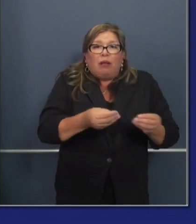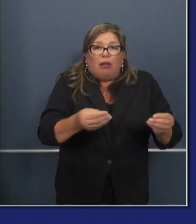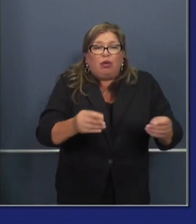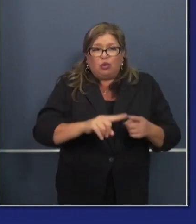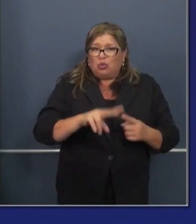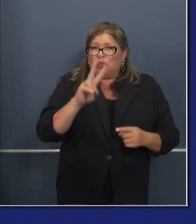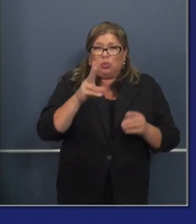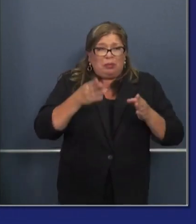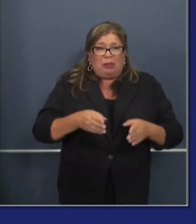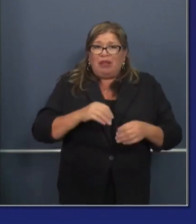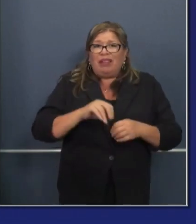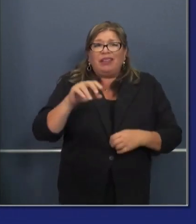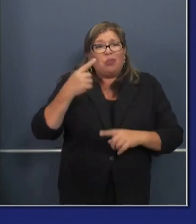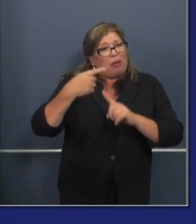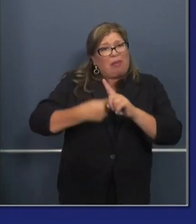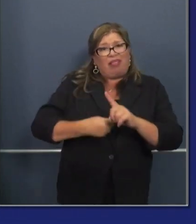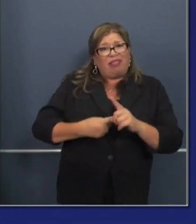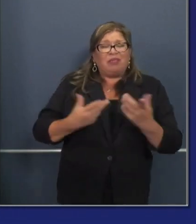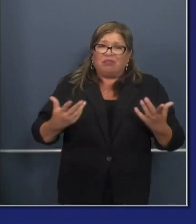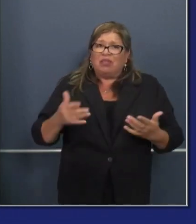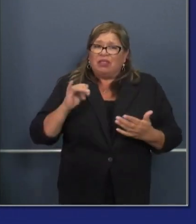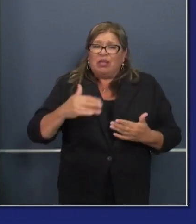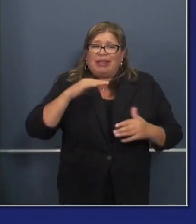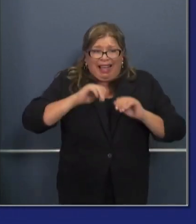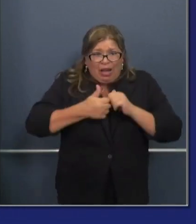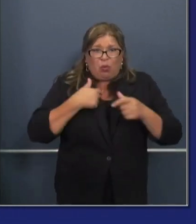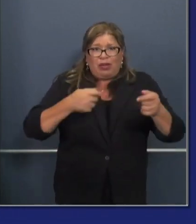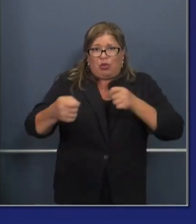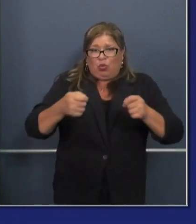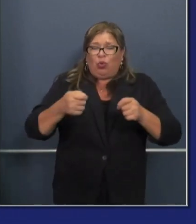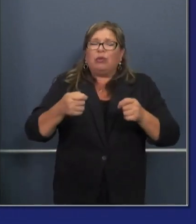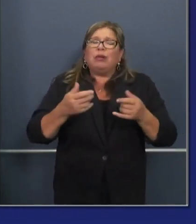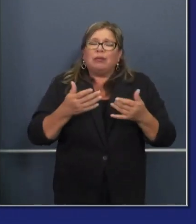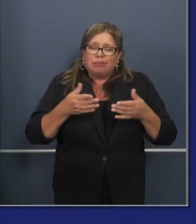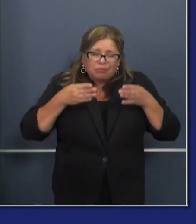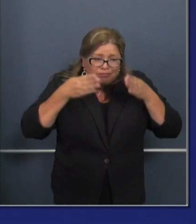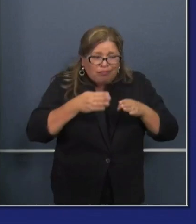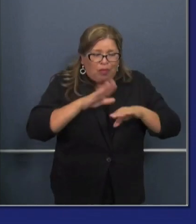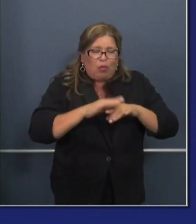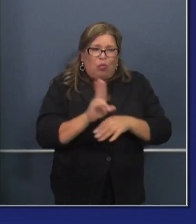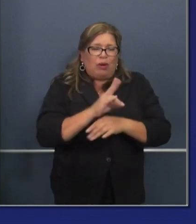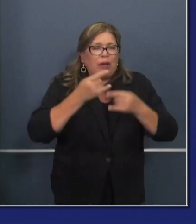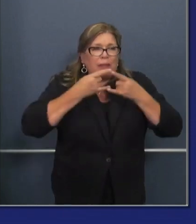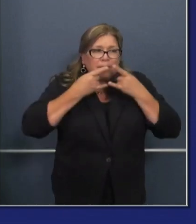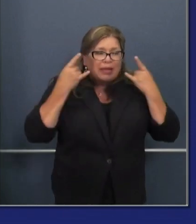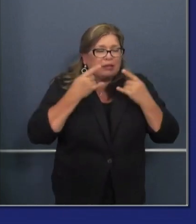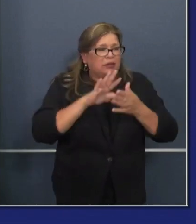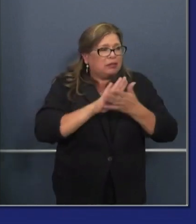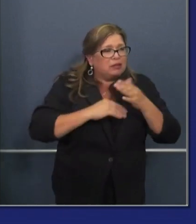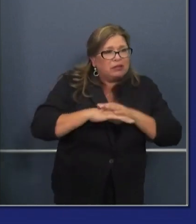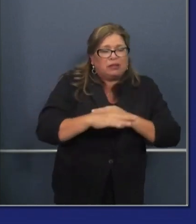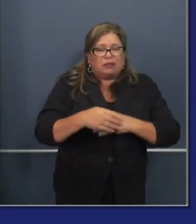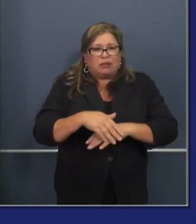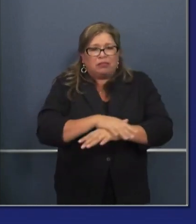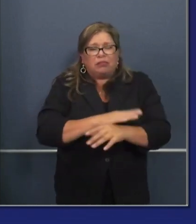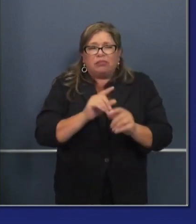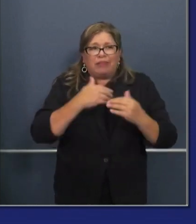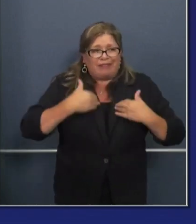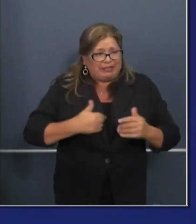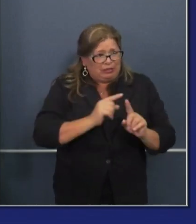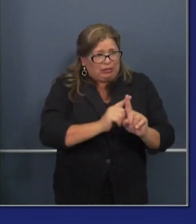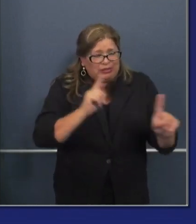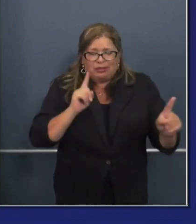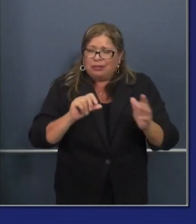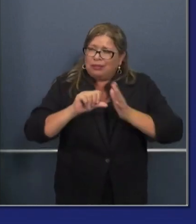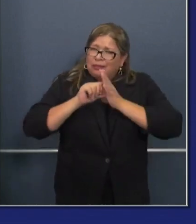California, ensure that our preparedness over the last few months continues to serve us well, and ensure that we continue to